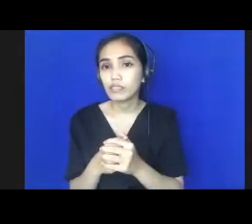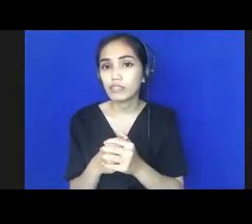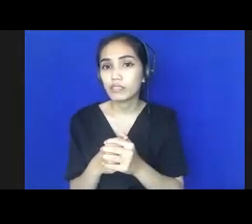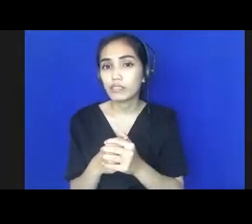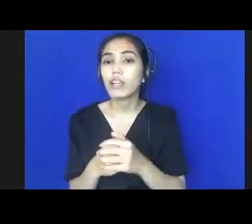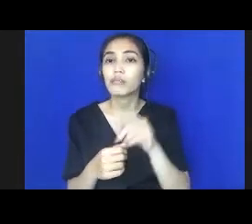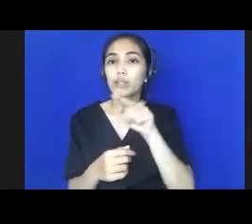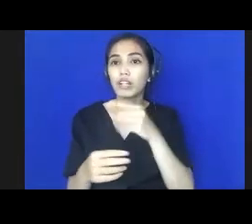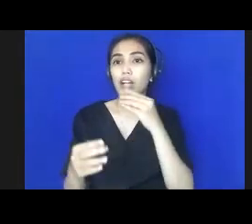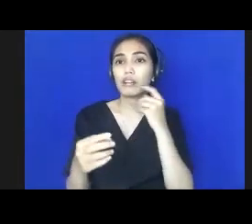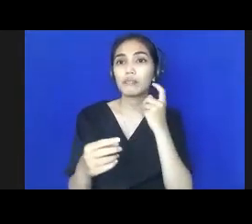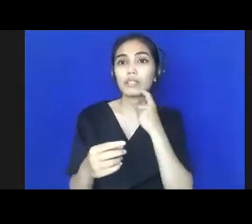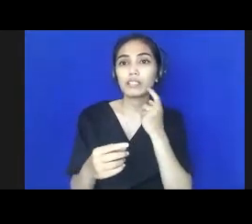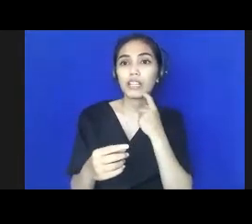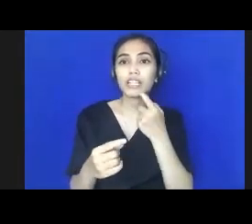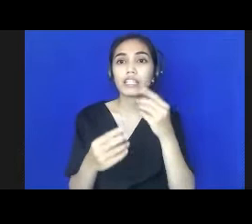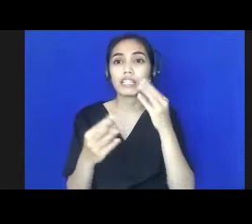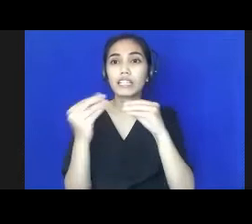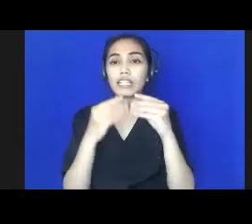talking about nutrition to the